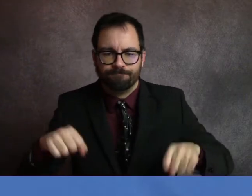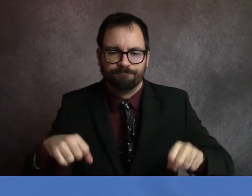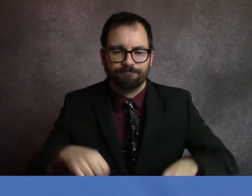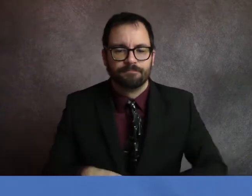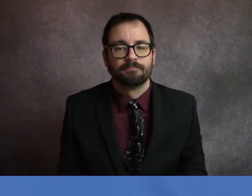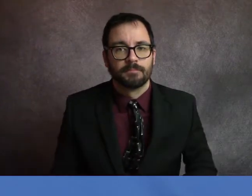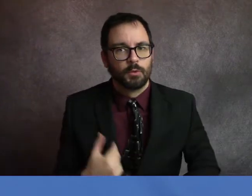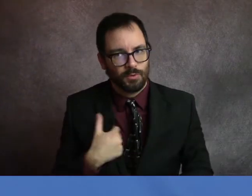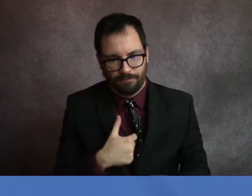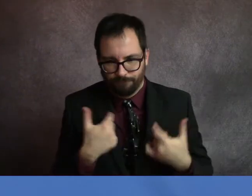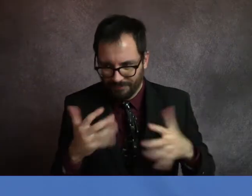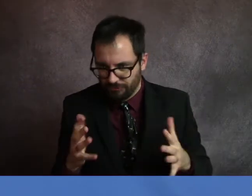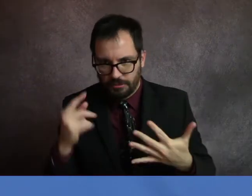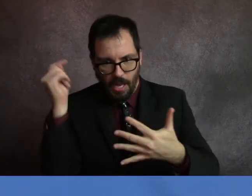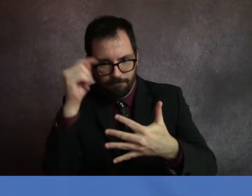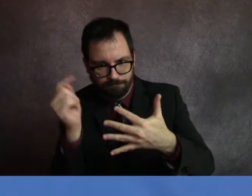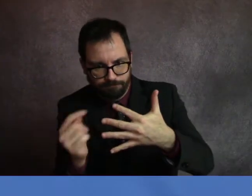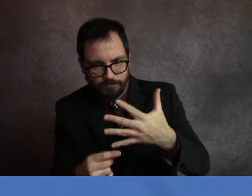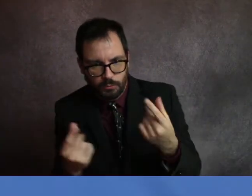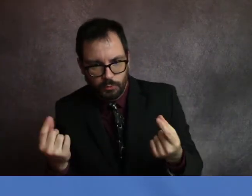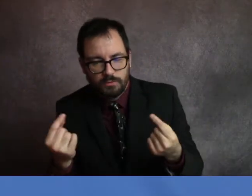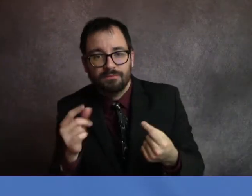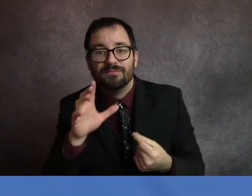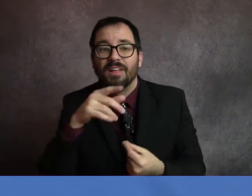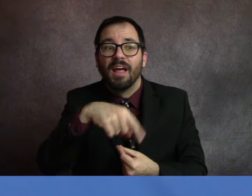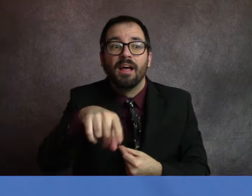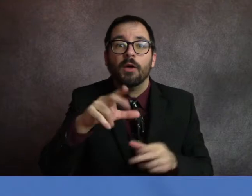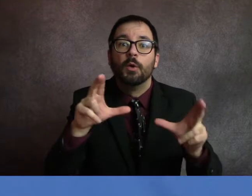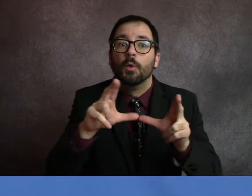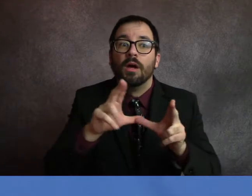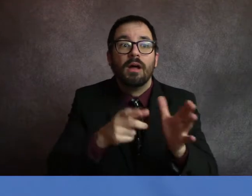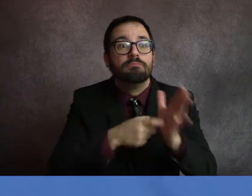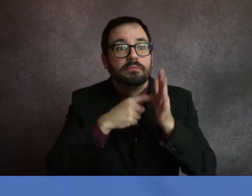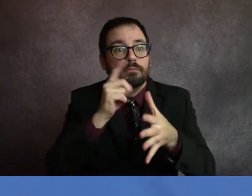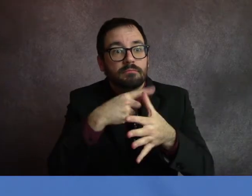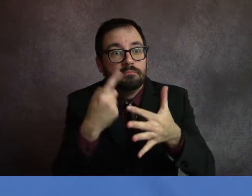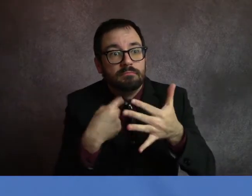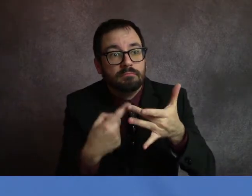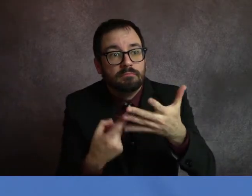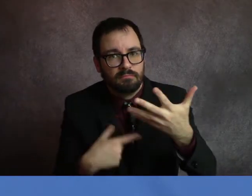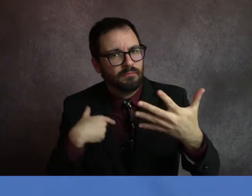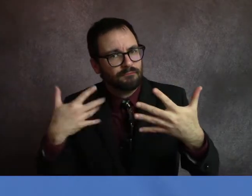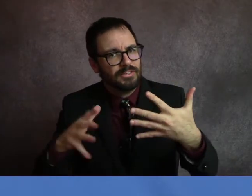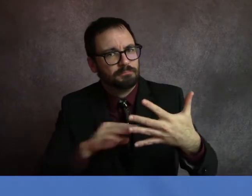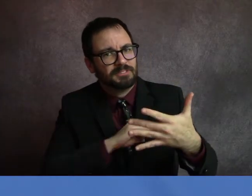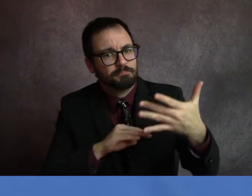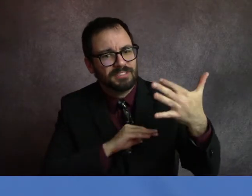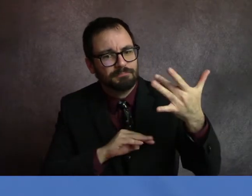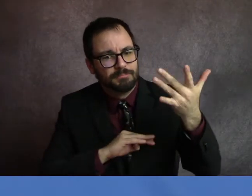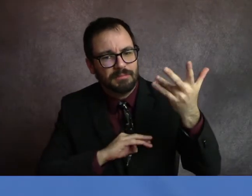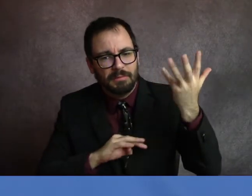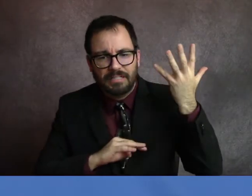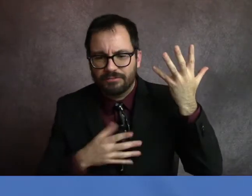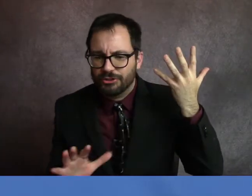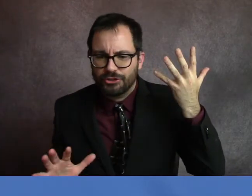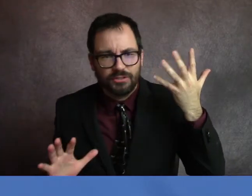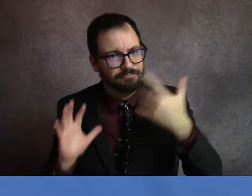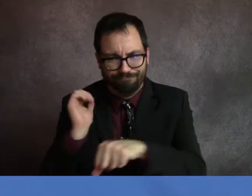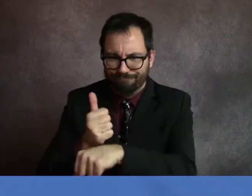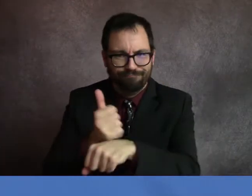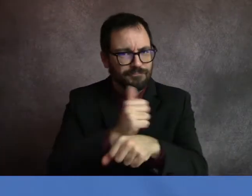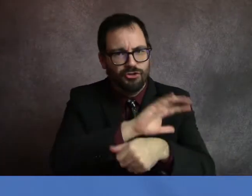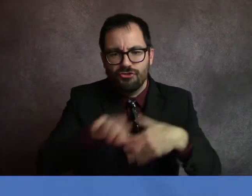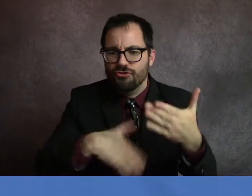concerns. 100% of the safety measures that the teachers union requested are implemented in all of our schools